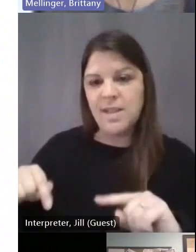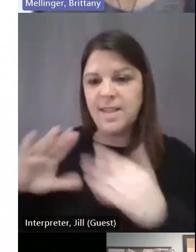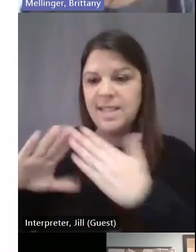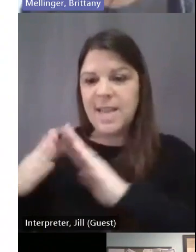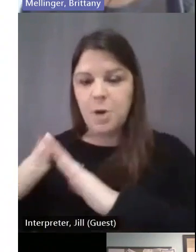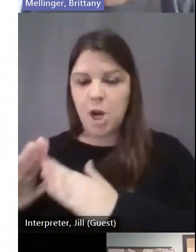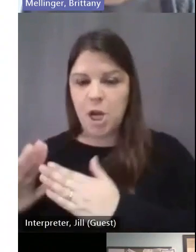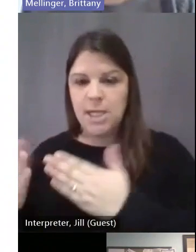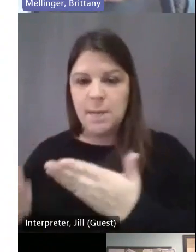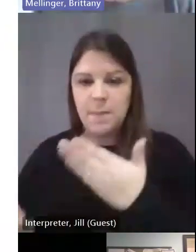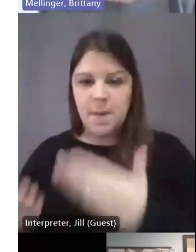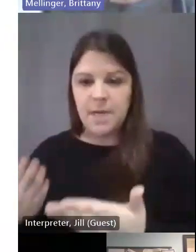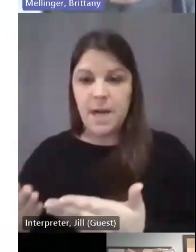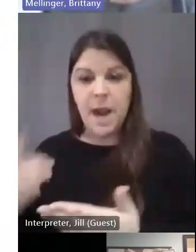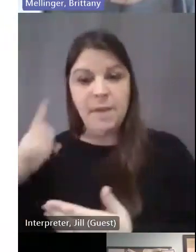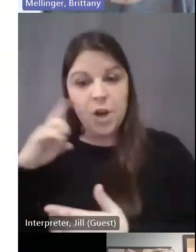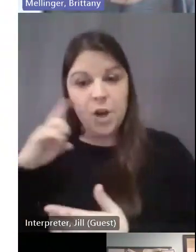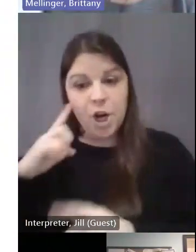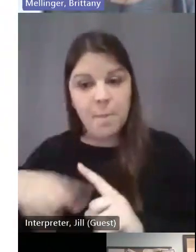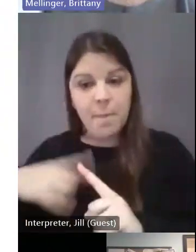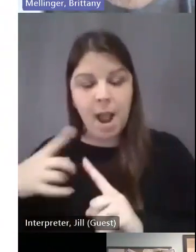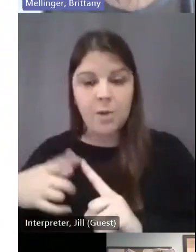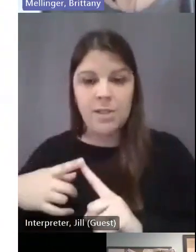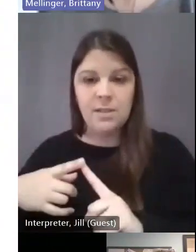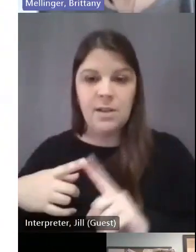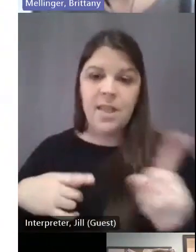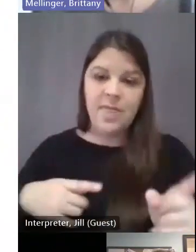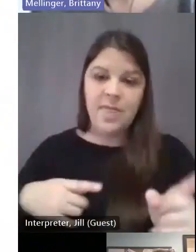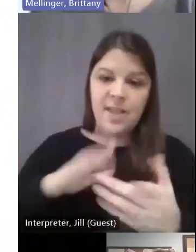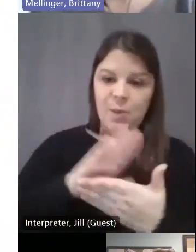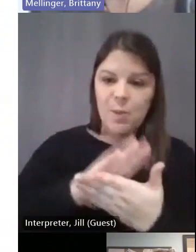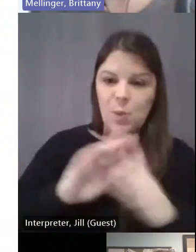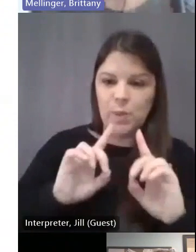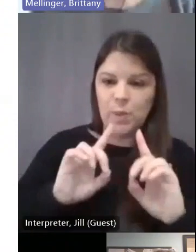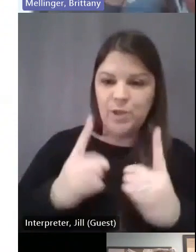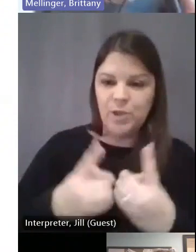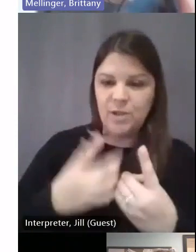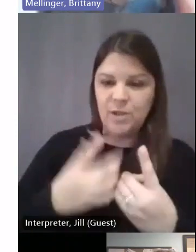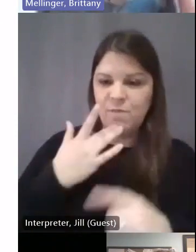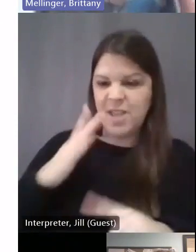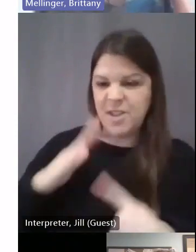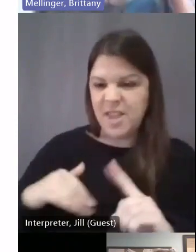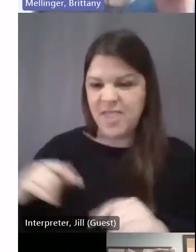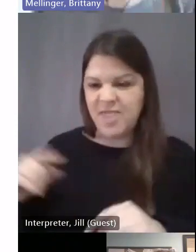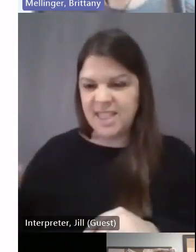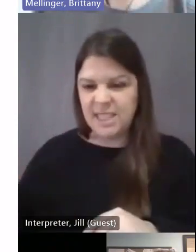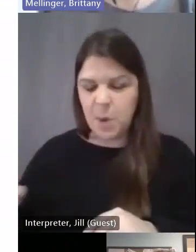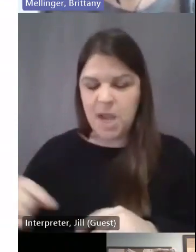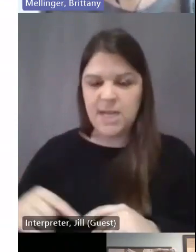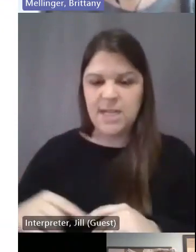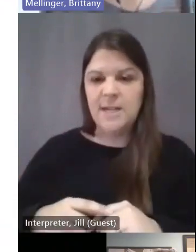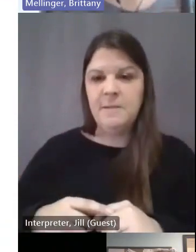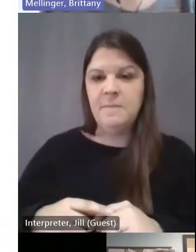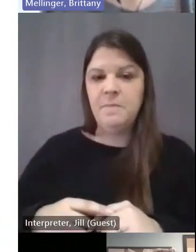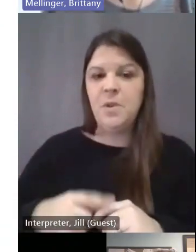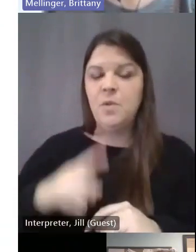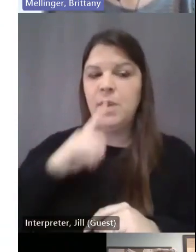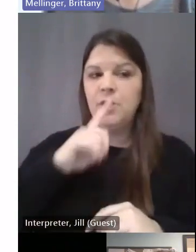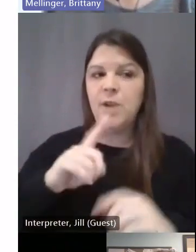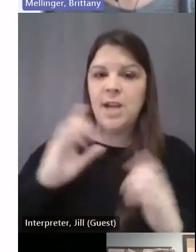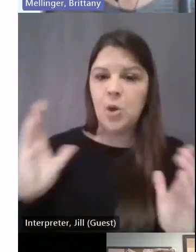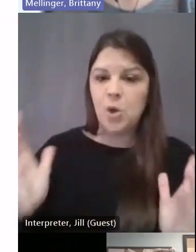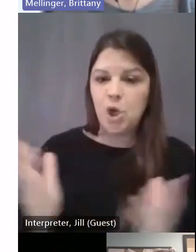neighborhood. Have you heard about this school district rather than that one? Really trying to